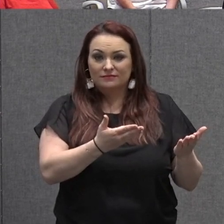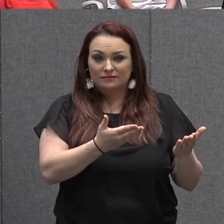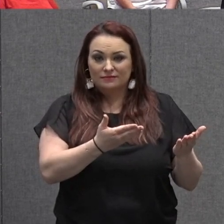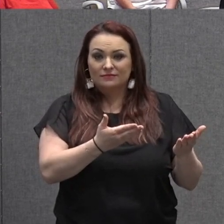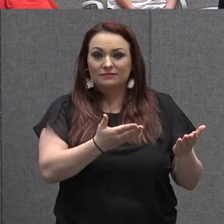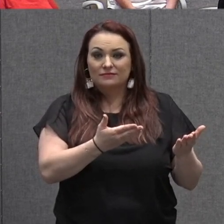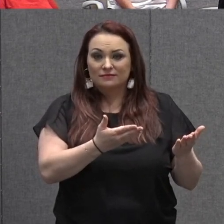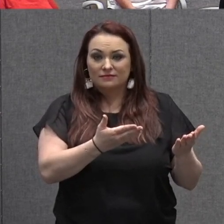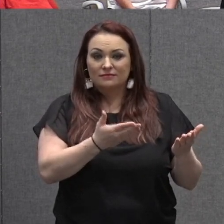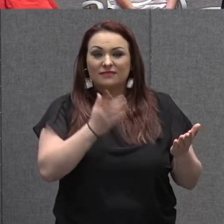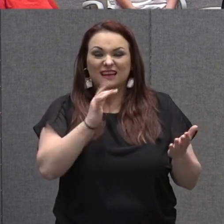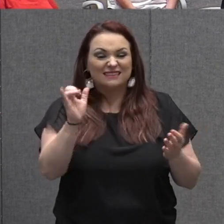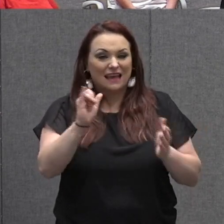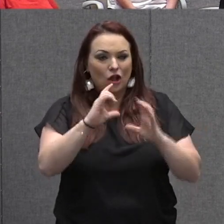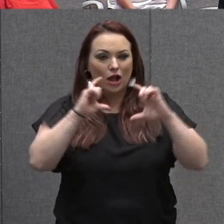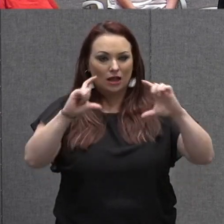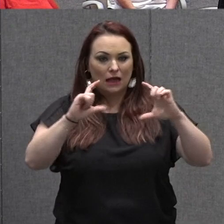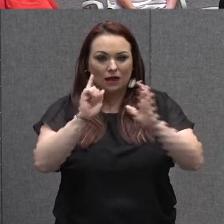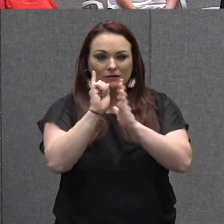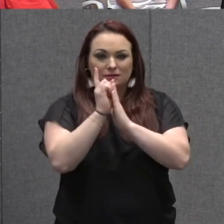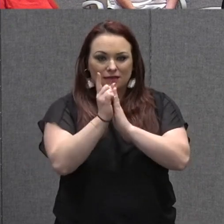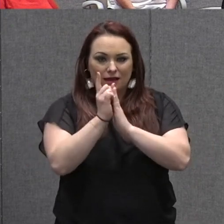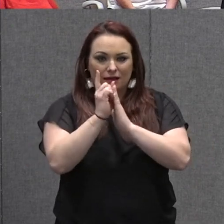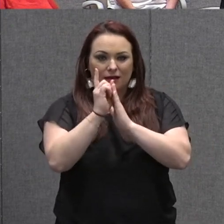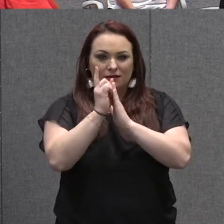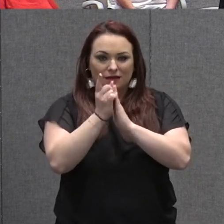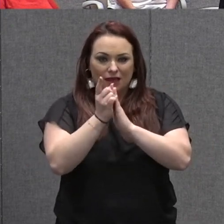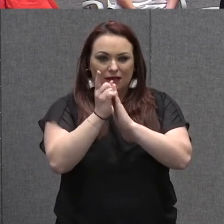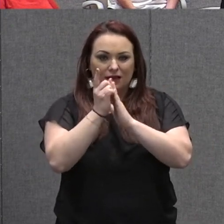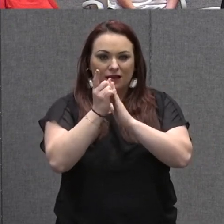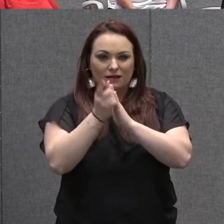Right? That's the second hands of the clock. It never stops, keeps on going.